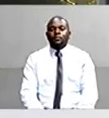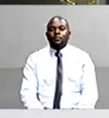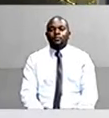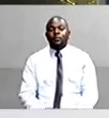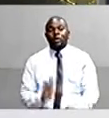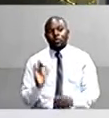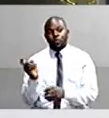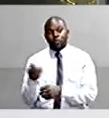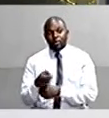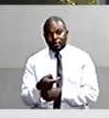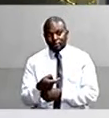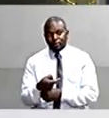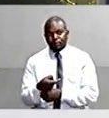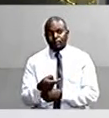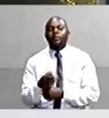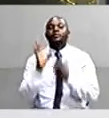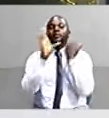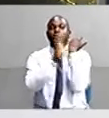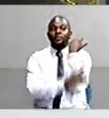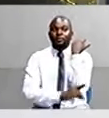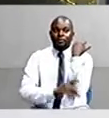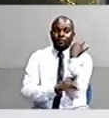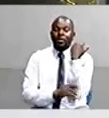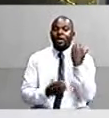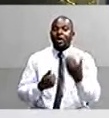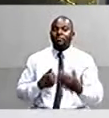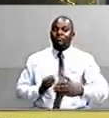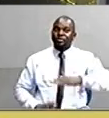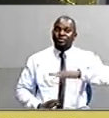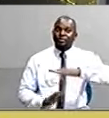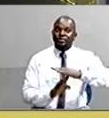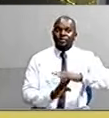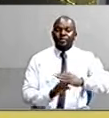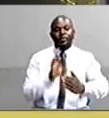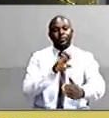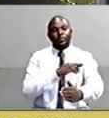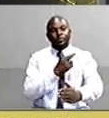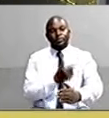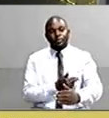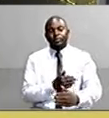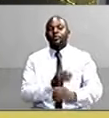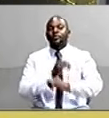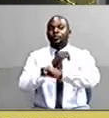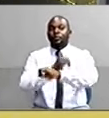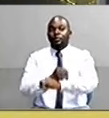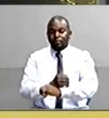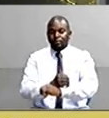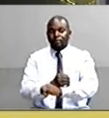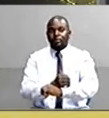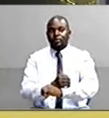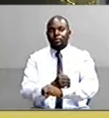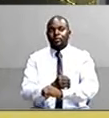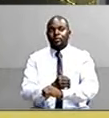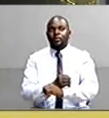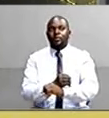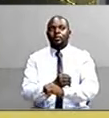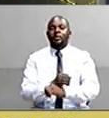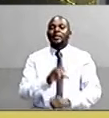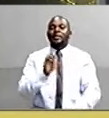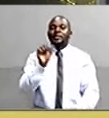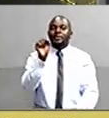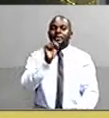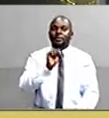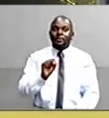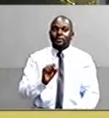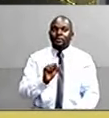Wakiso District environmentalists are having limited resources to protect vital fishes from encroachers. Rebecca Sabaganzi, the